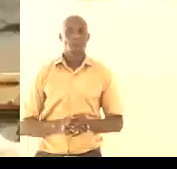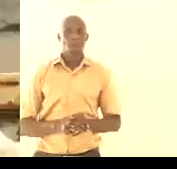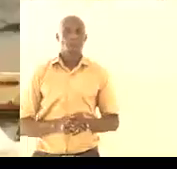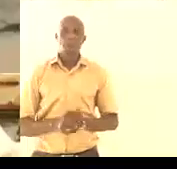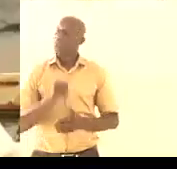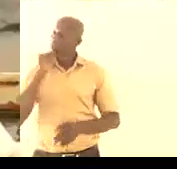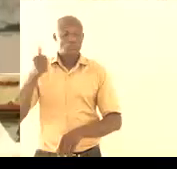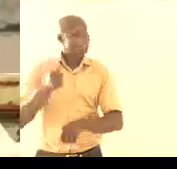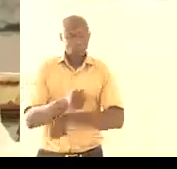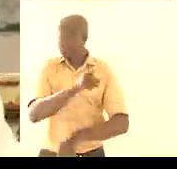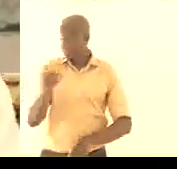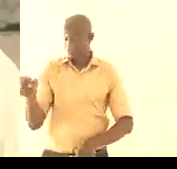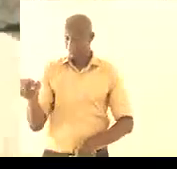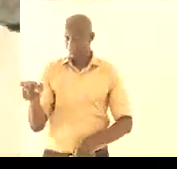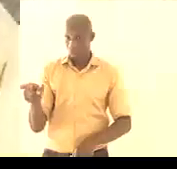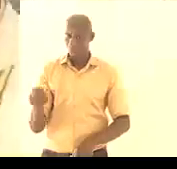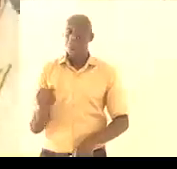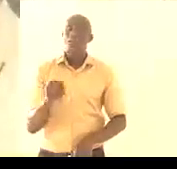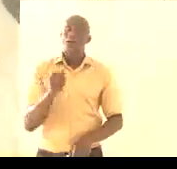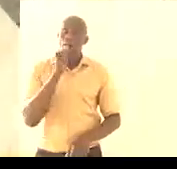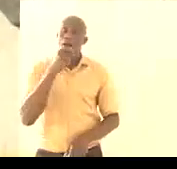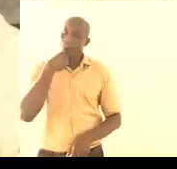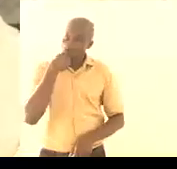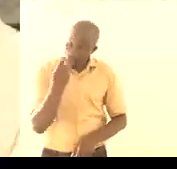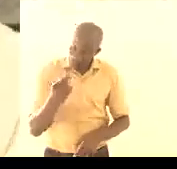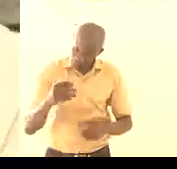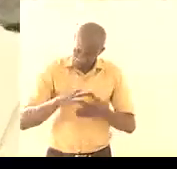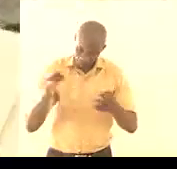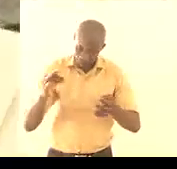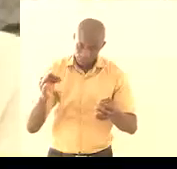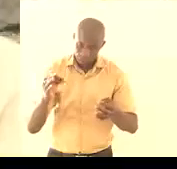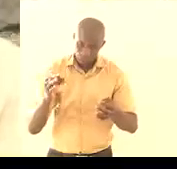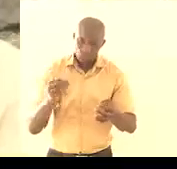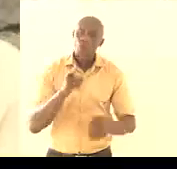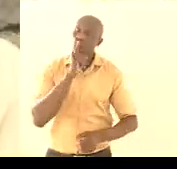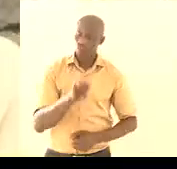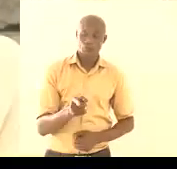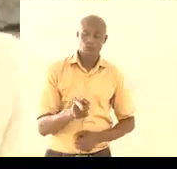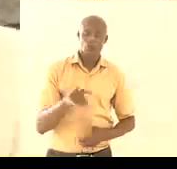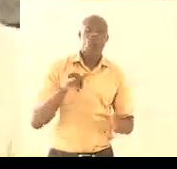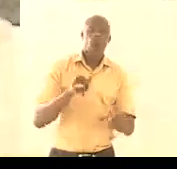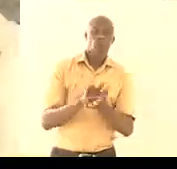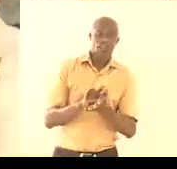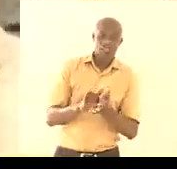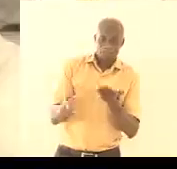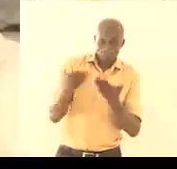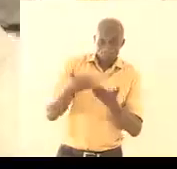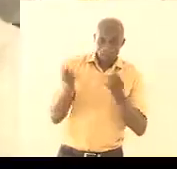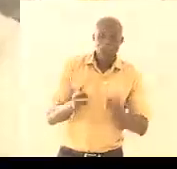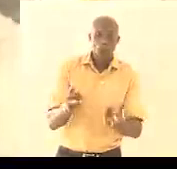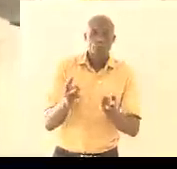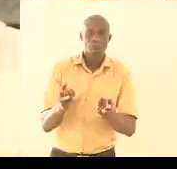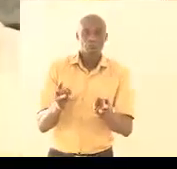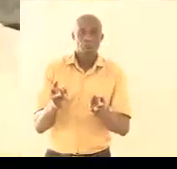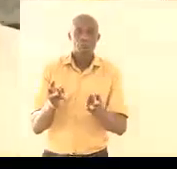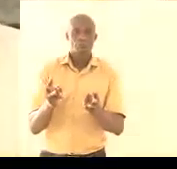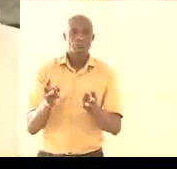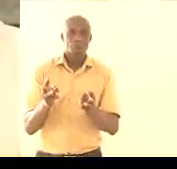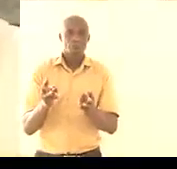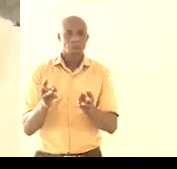cause are the cause? I am only making a statement of fact that the easiest